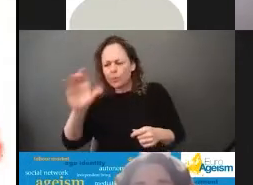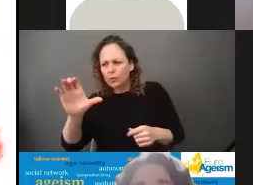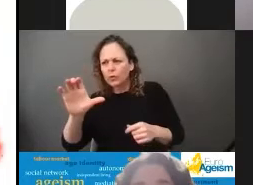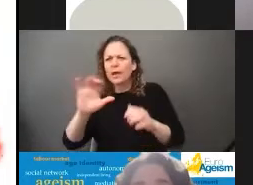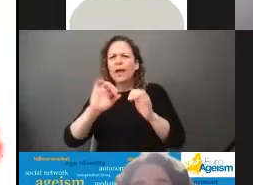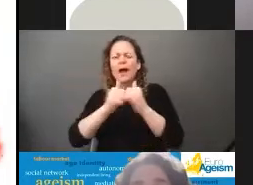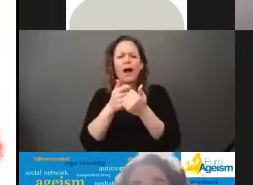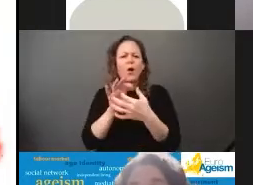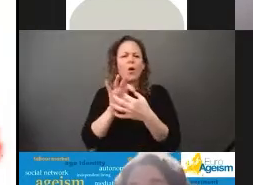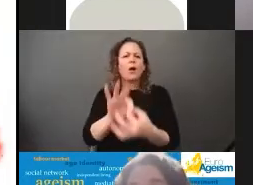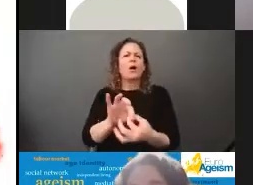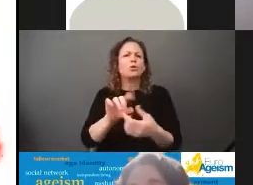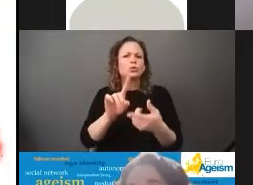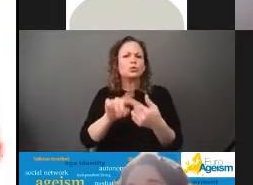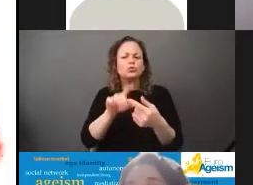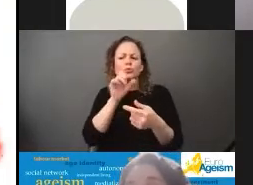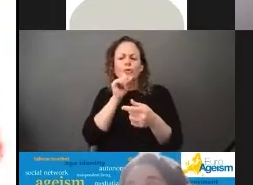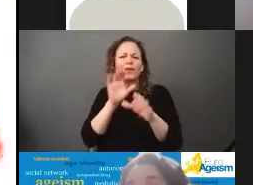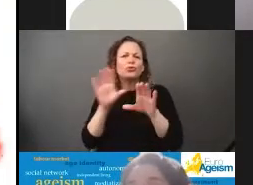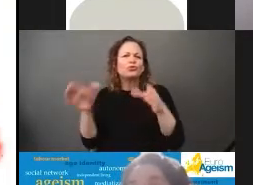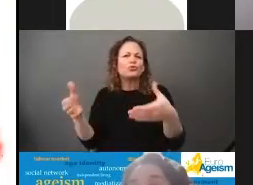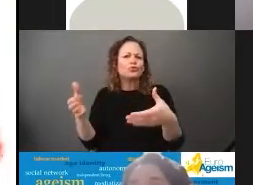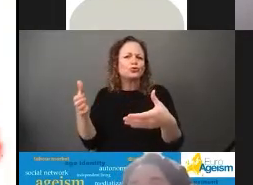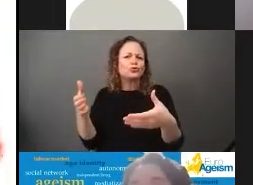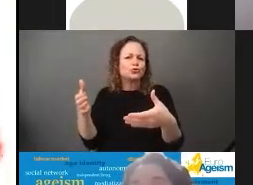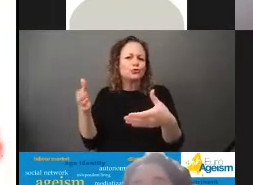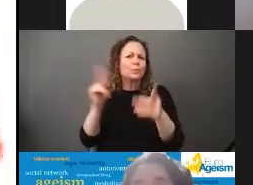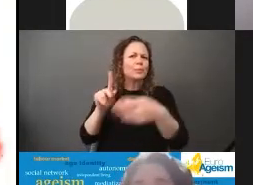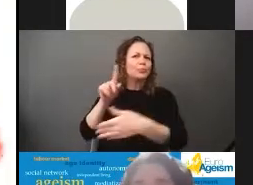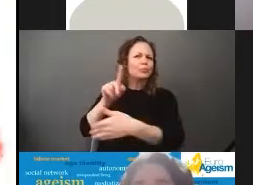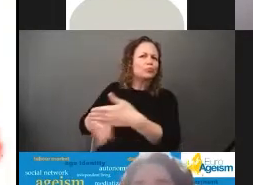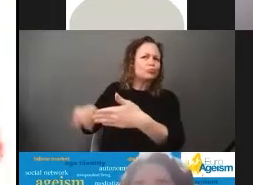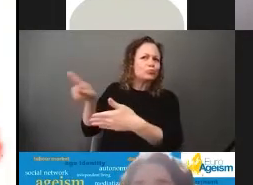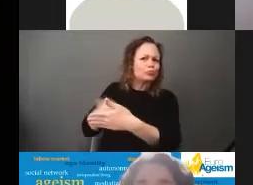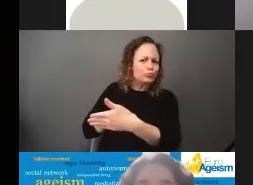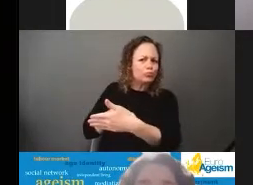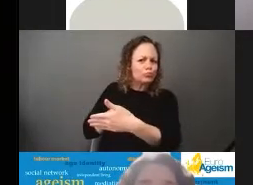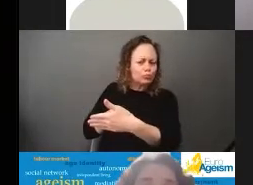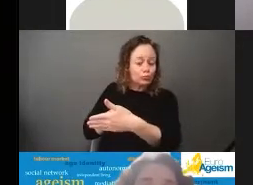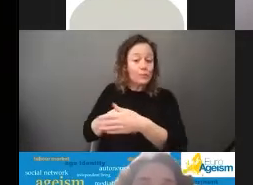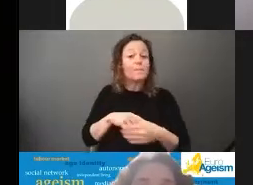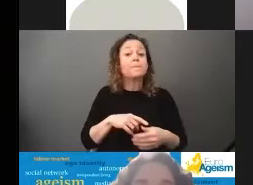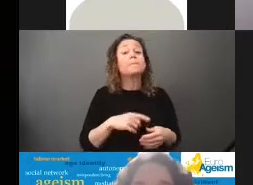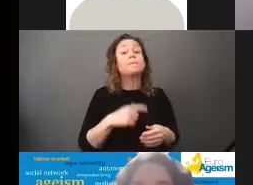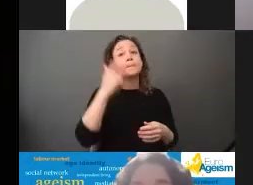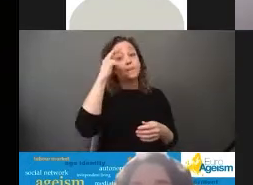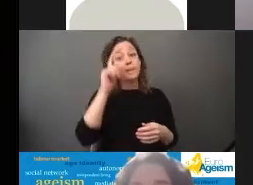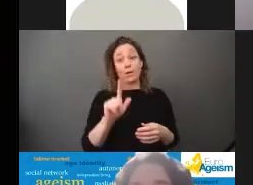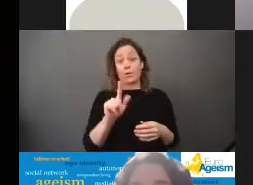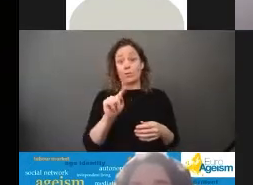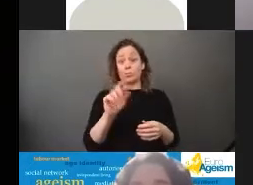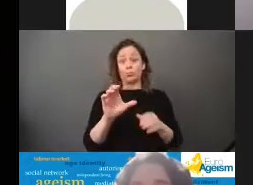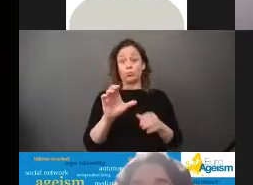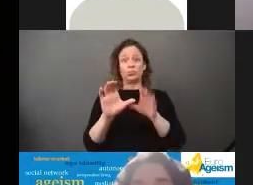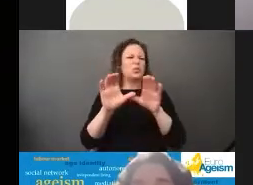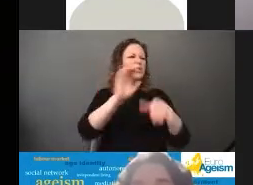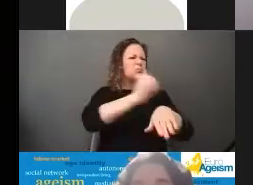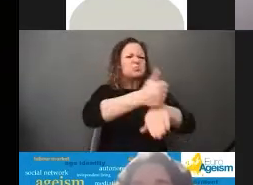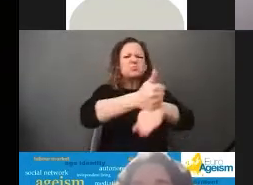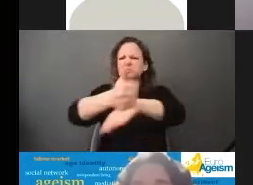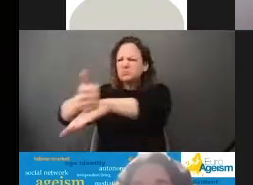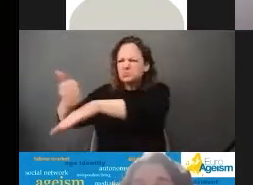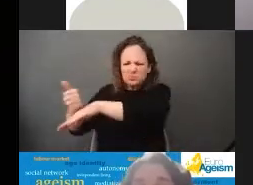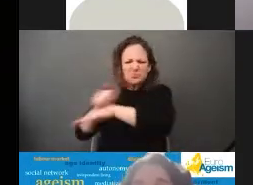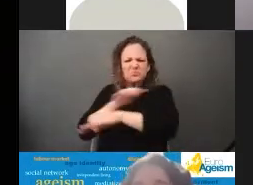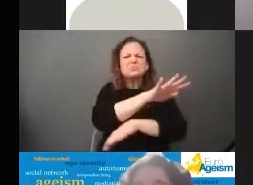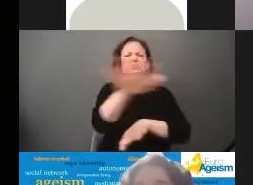violations. And basically, with regard to long-term care settings, it became very early during the